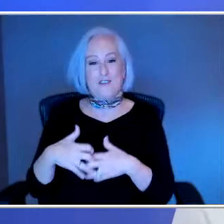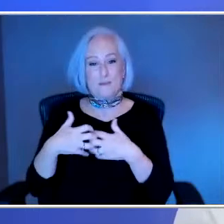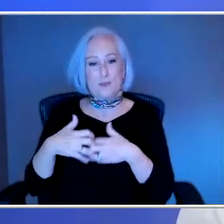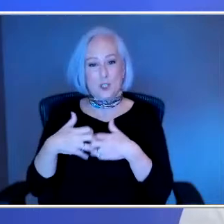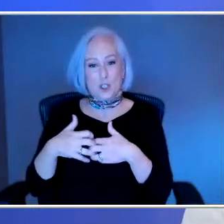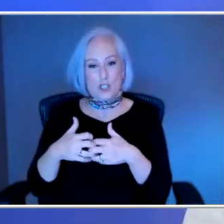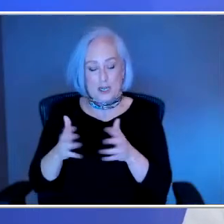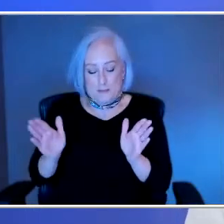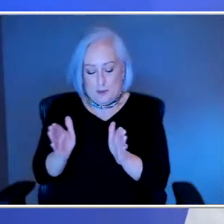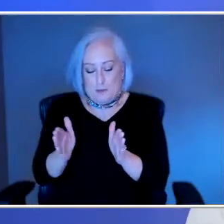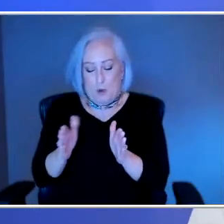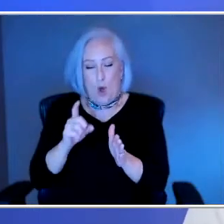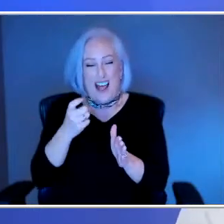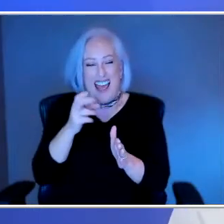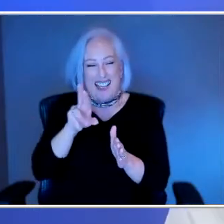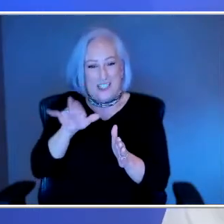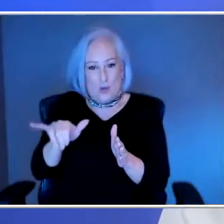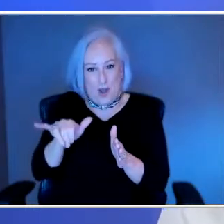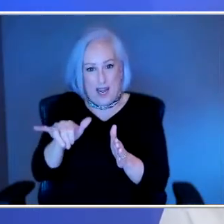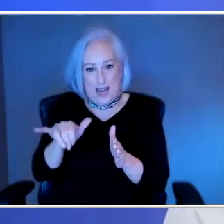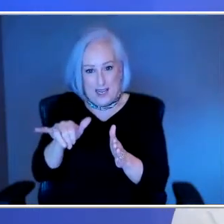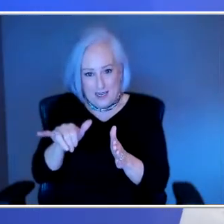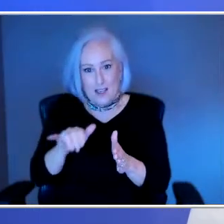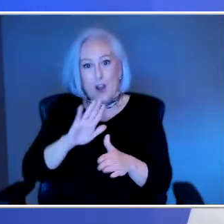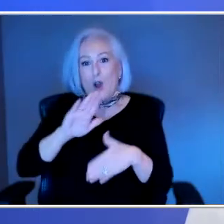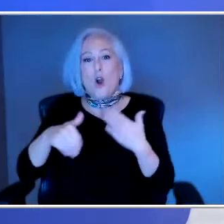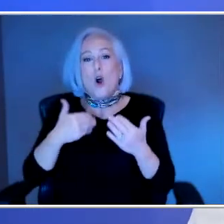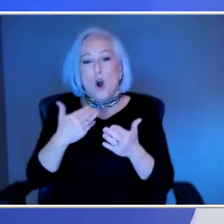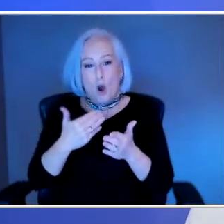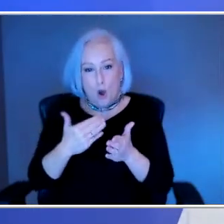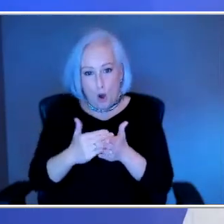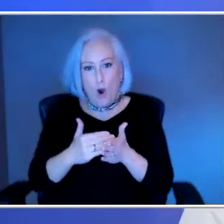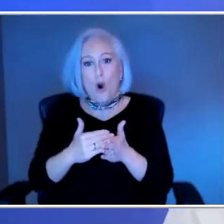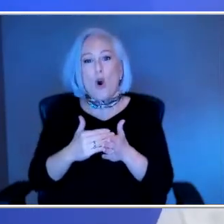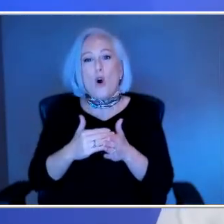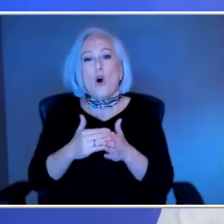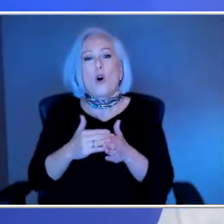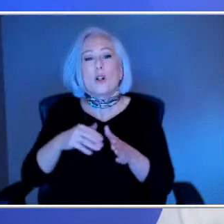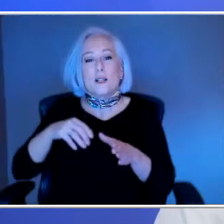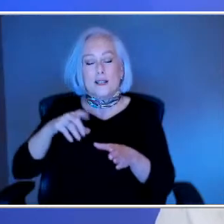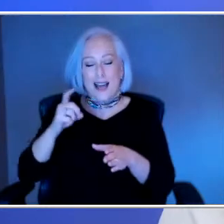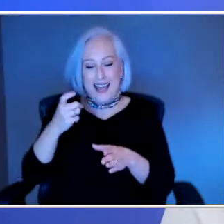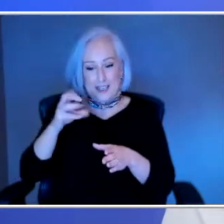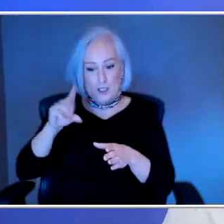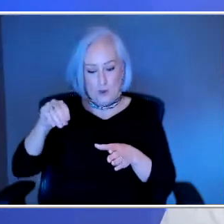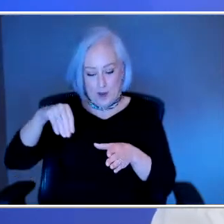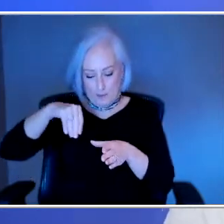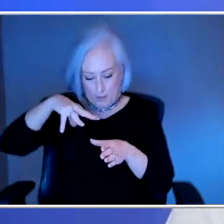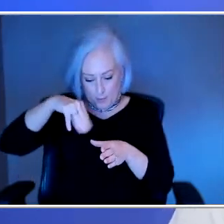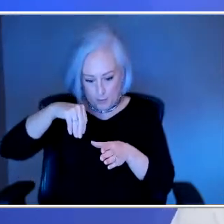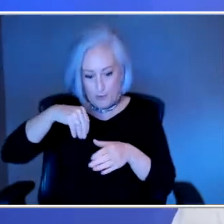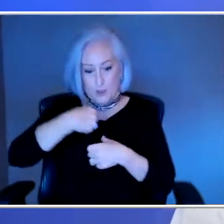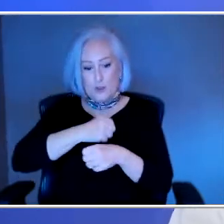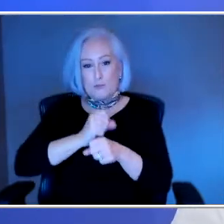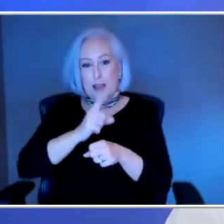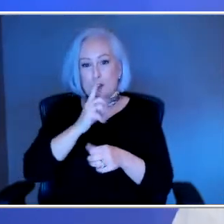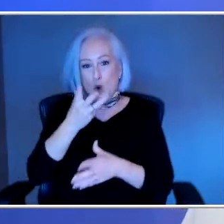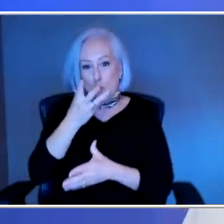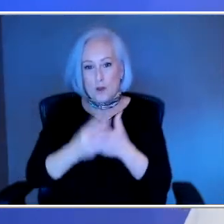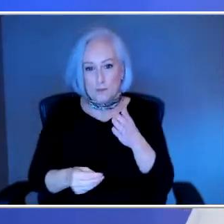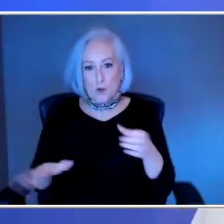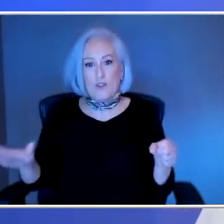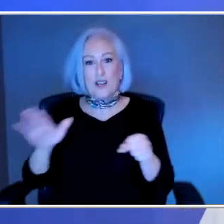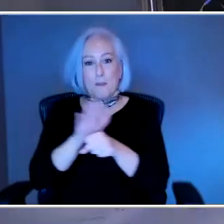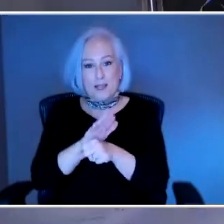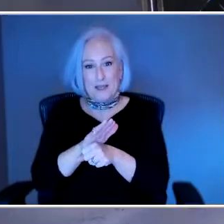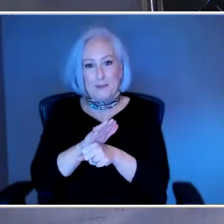machine where we X-ray all the breasts that come through there to make sure that the mass or the cancer is taken out completely, so we can look at it after under the